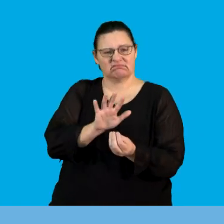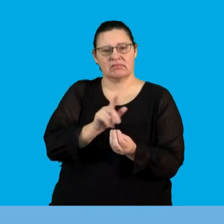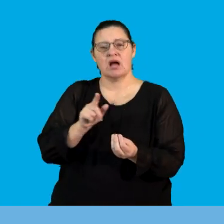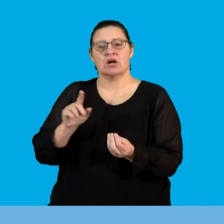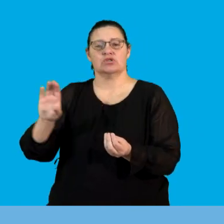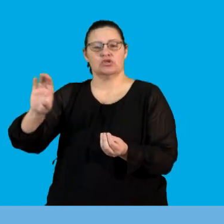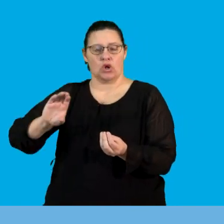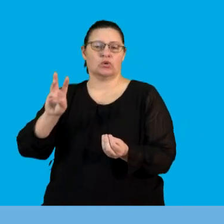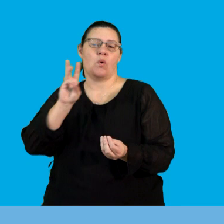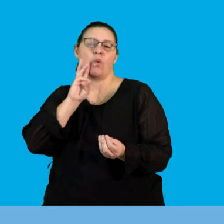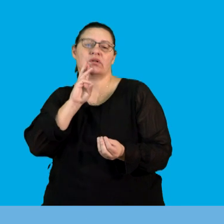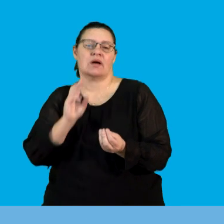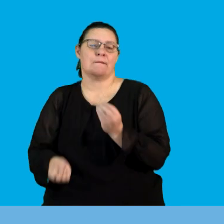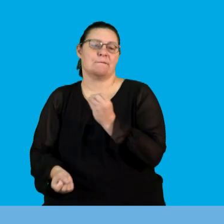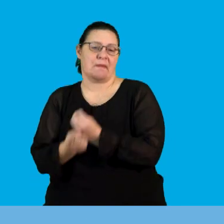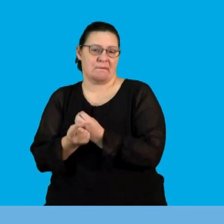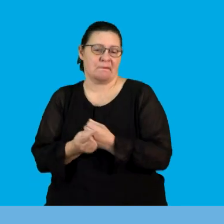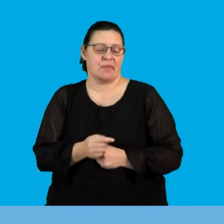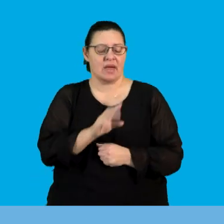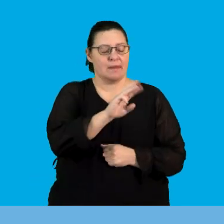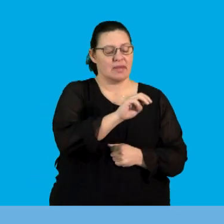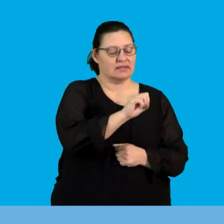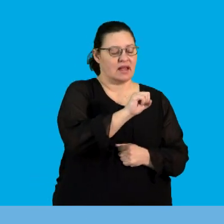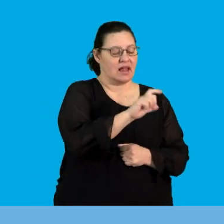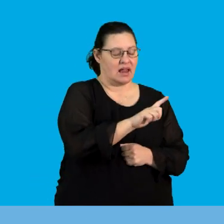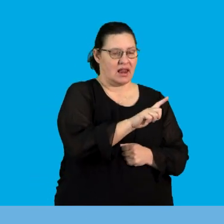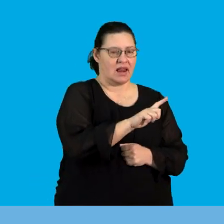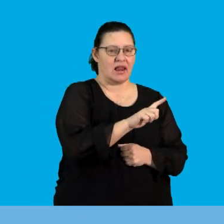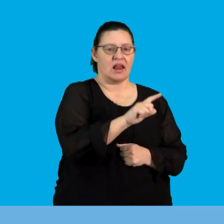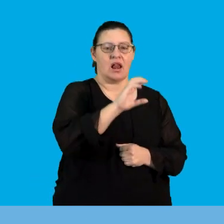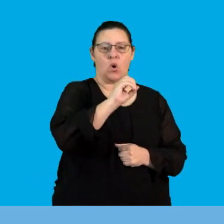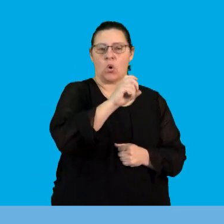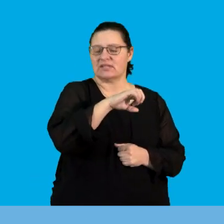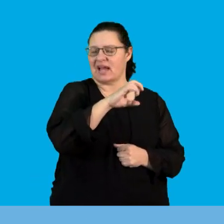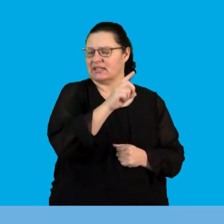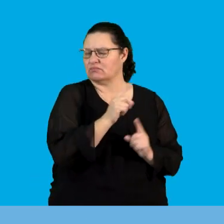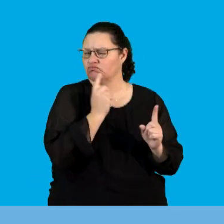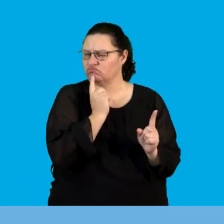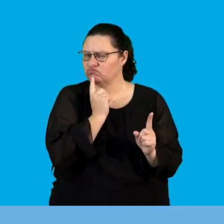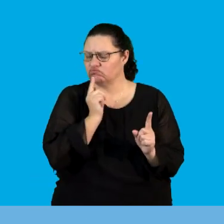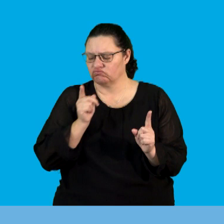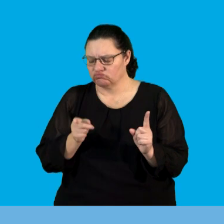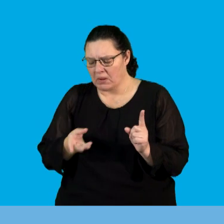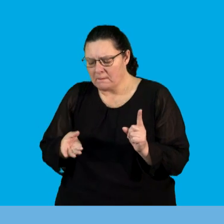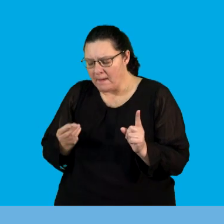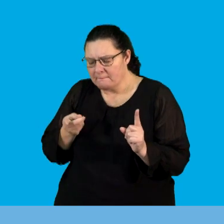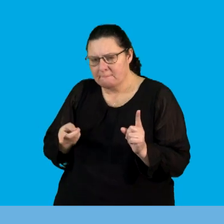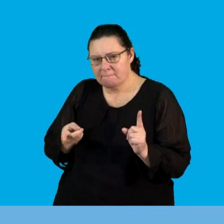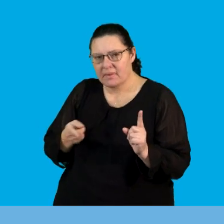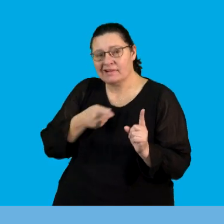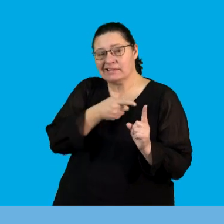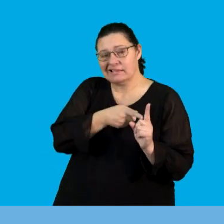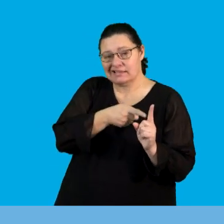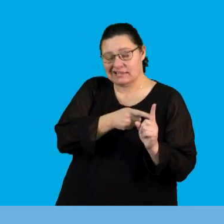will be formed. So, metal oxide, that is reacting with something, salt and water will be formed. We do know